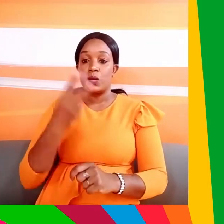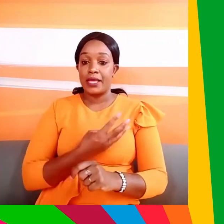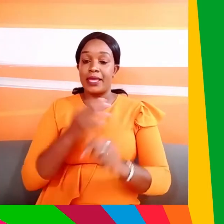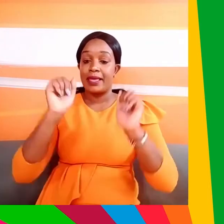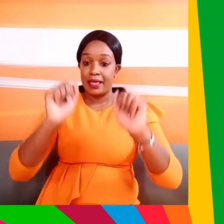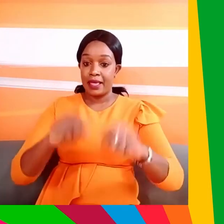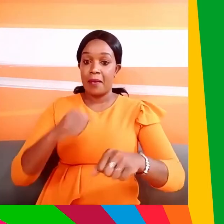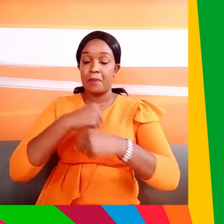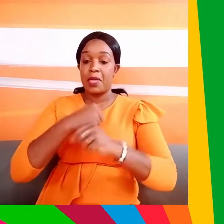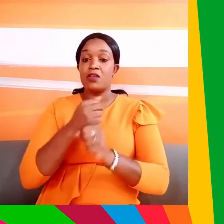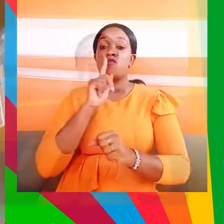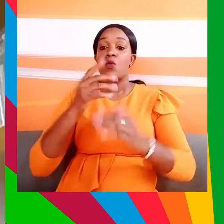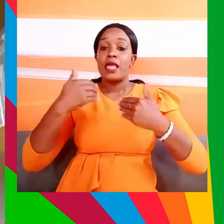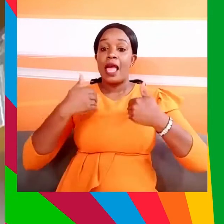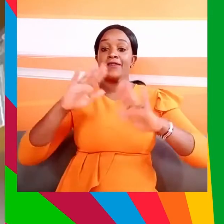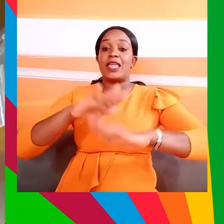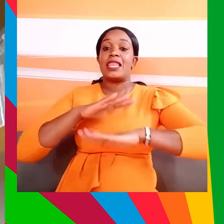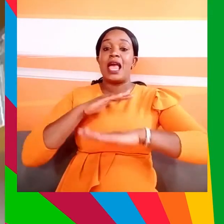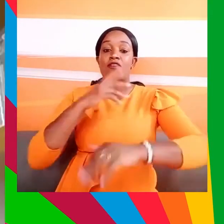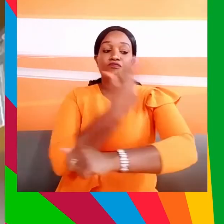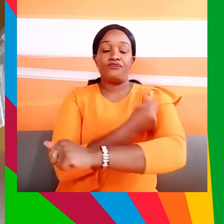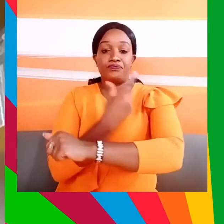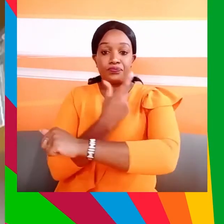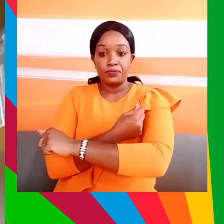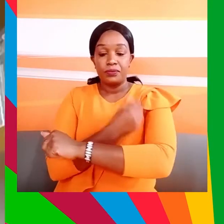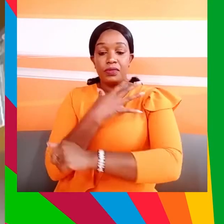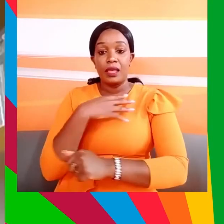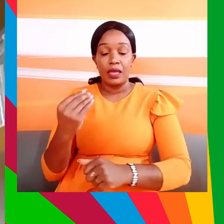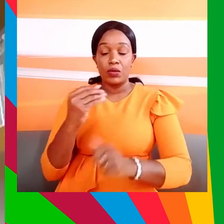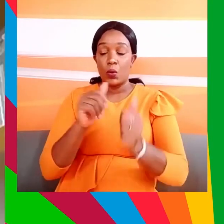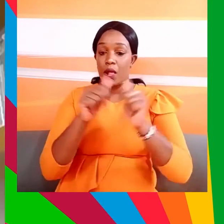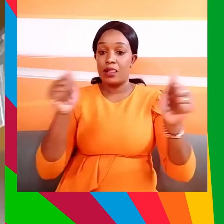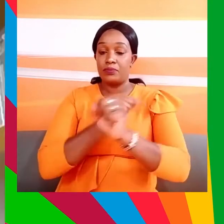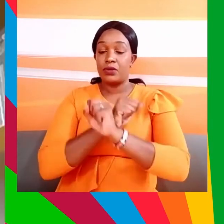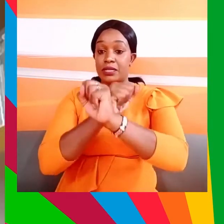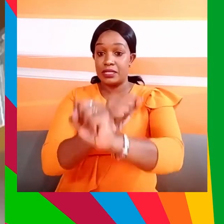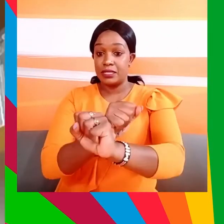doses to make sure that all people across the world are protected. And then I